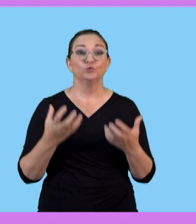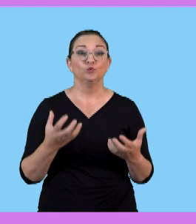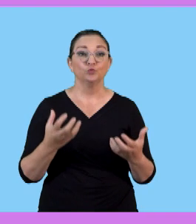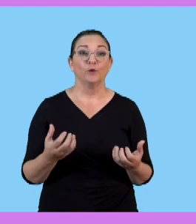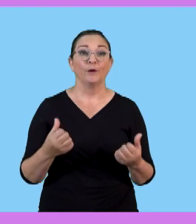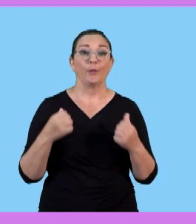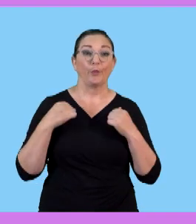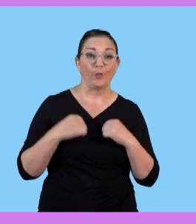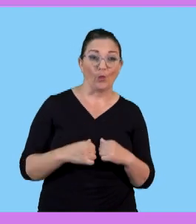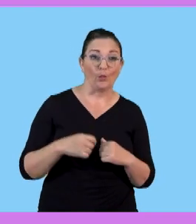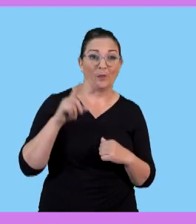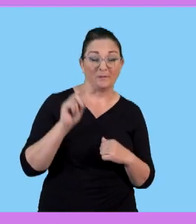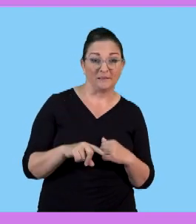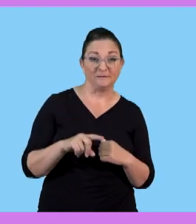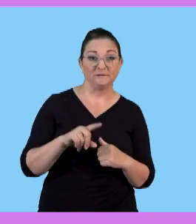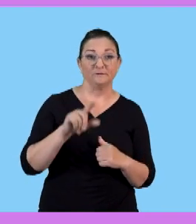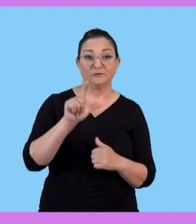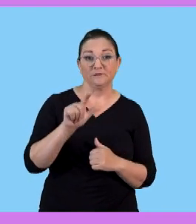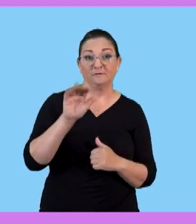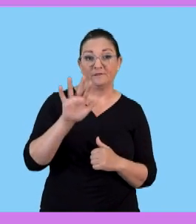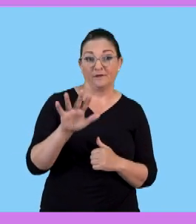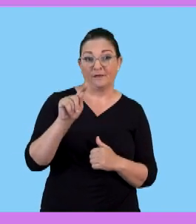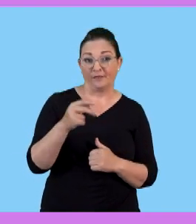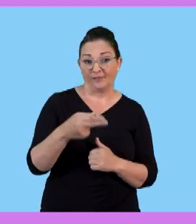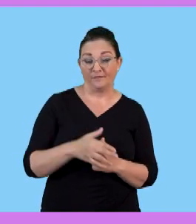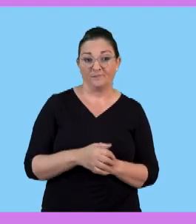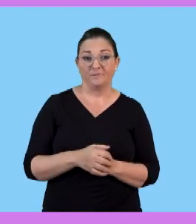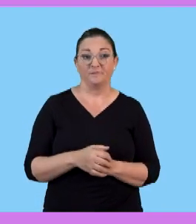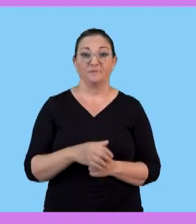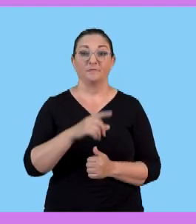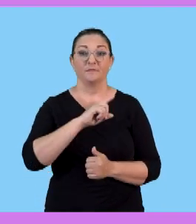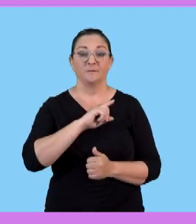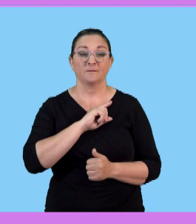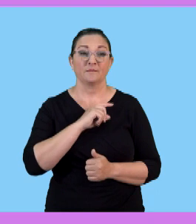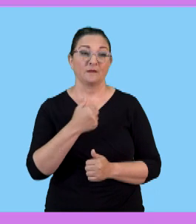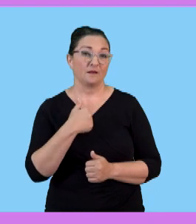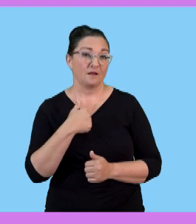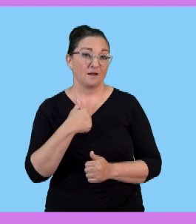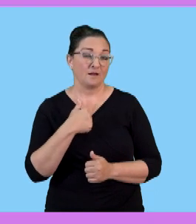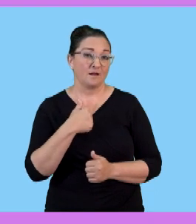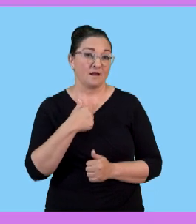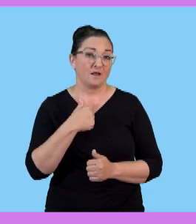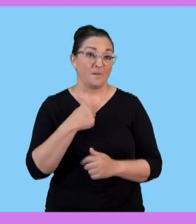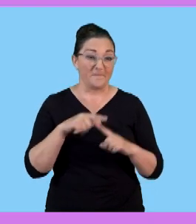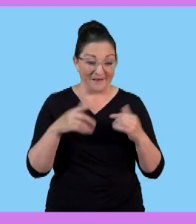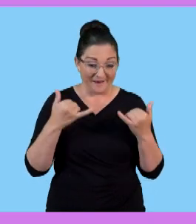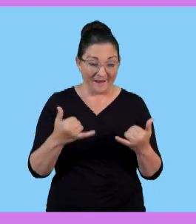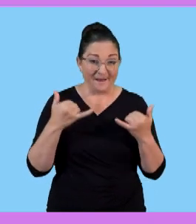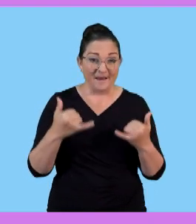much weight she must lose to fall on the 75th percentile. So therefore, I'll